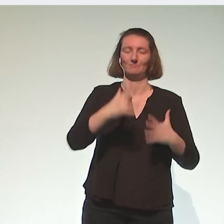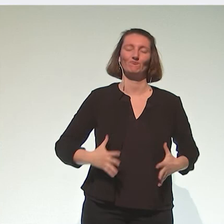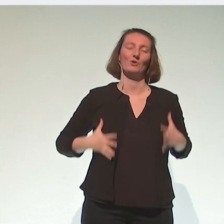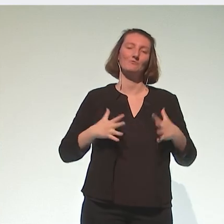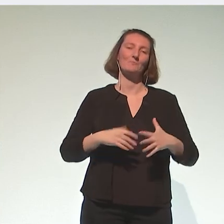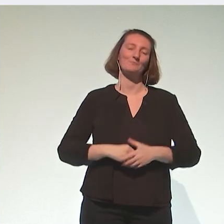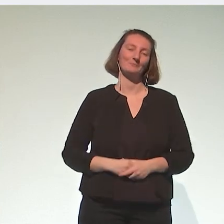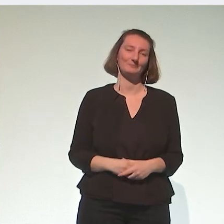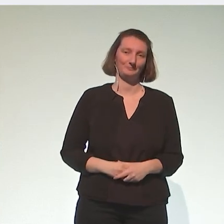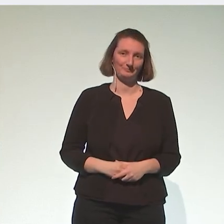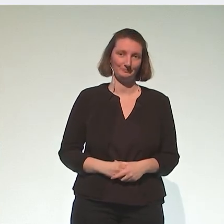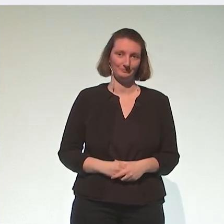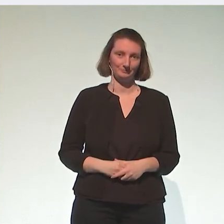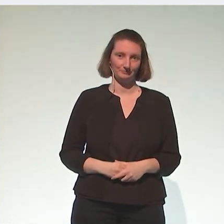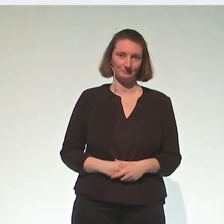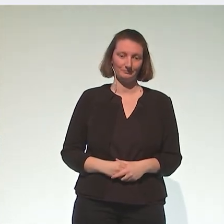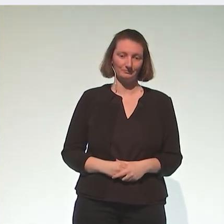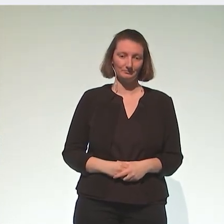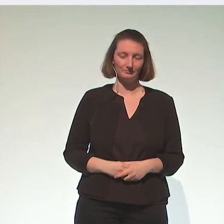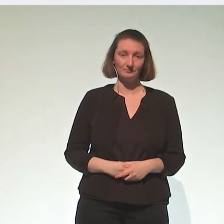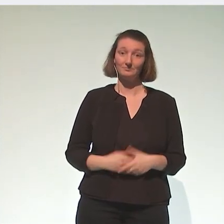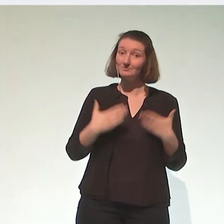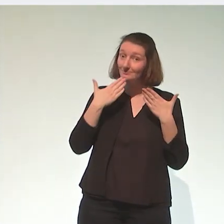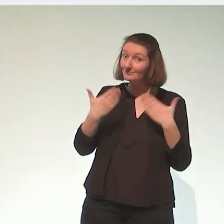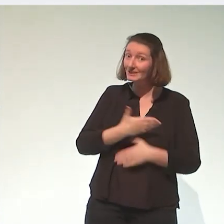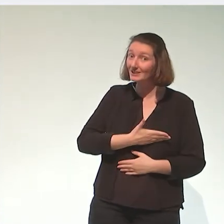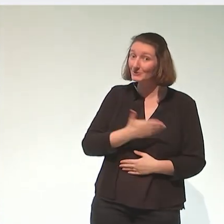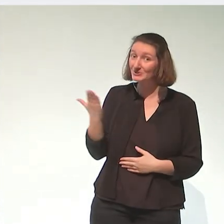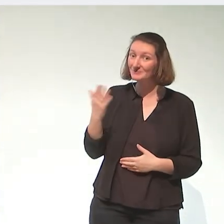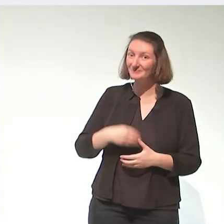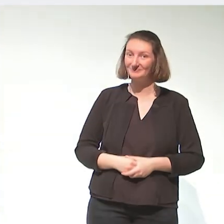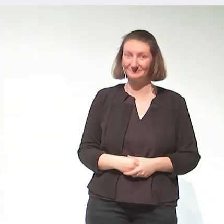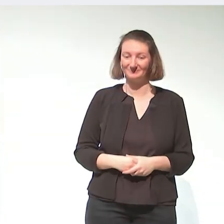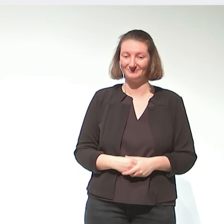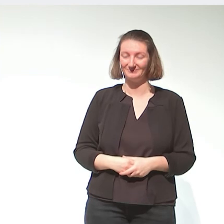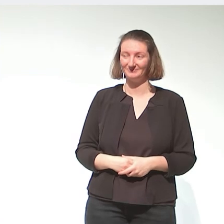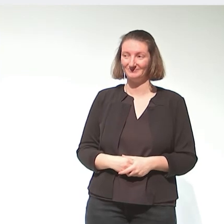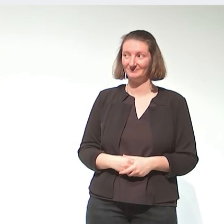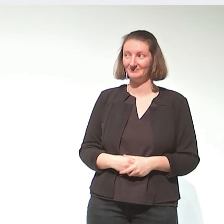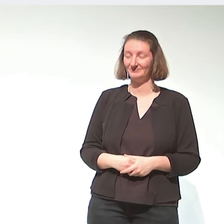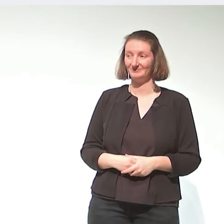you for your ambition and your commitment. Thank you very much to one and all.